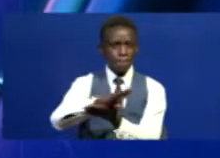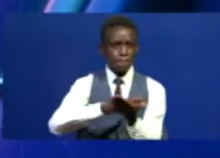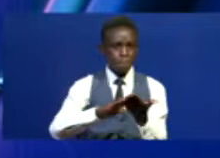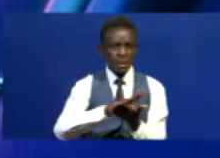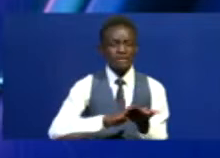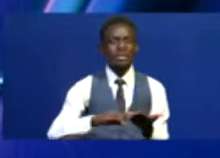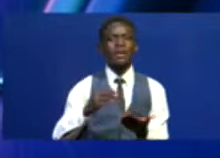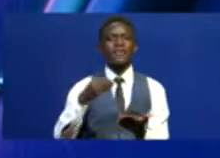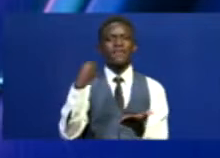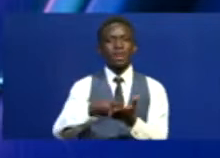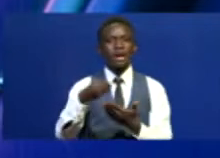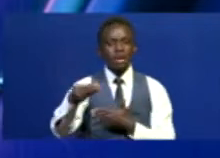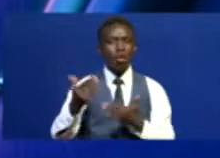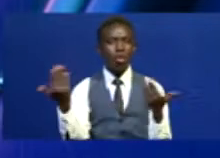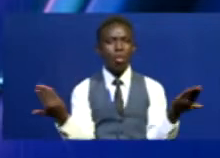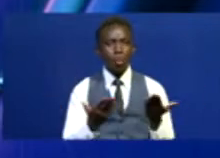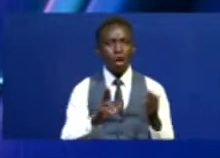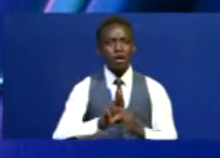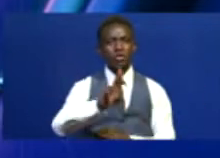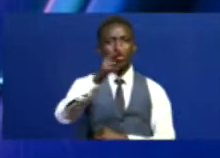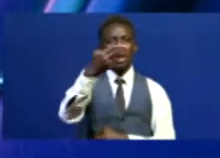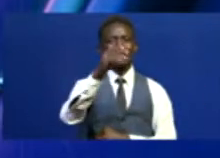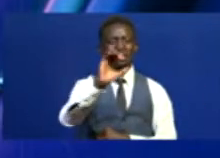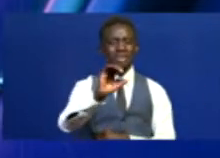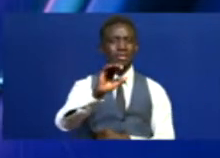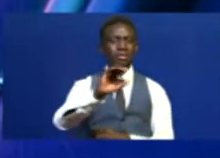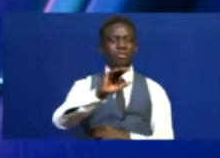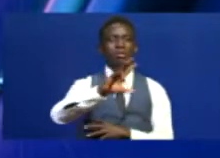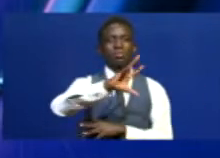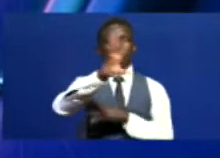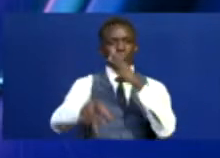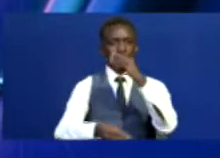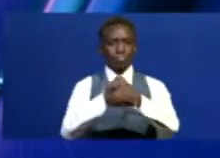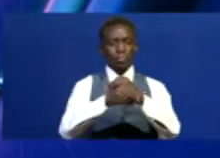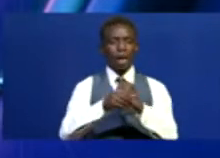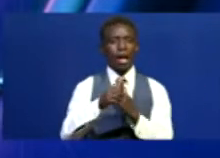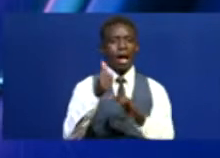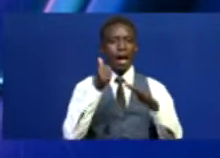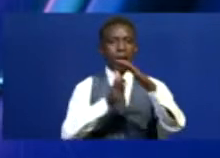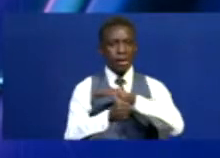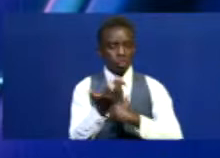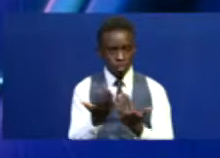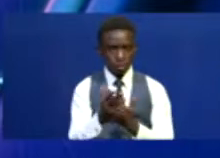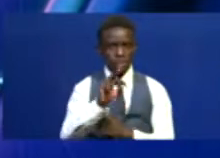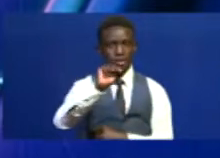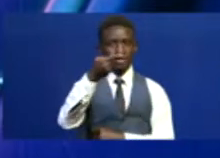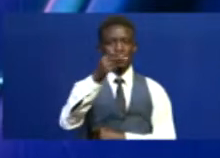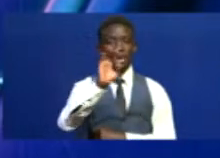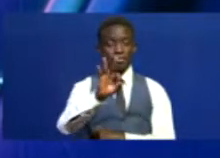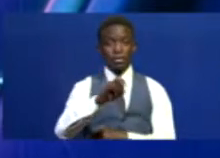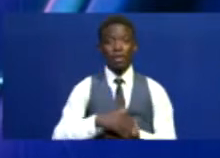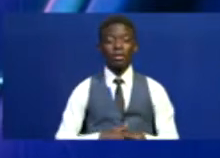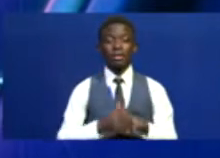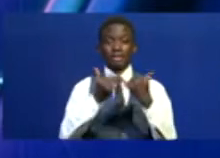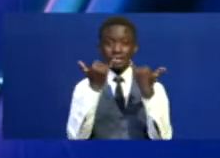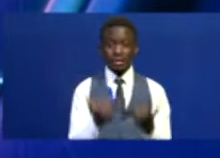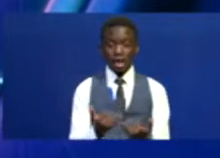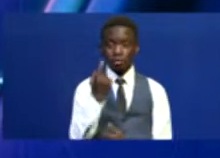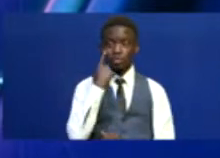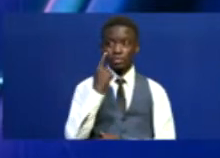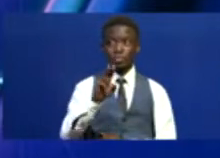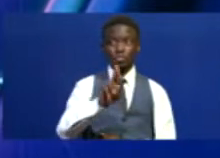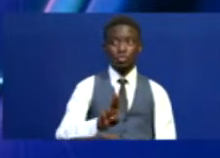UHC was nested in NHIF. As part of the UHC scale-up, the government scaled